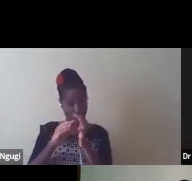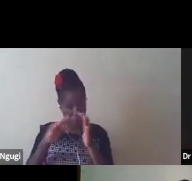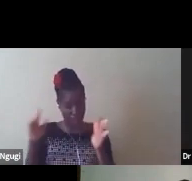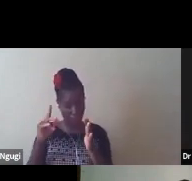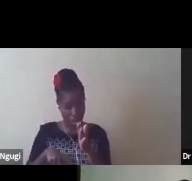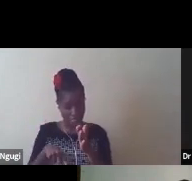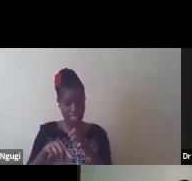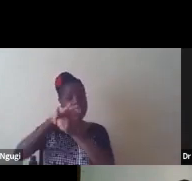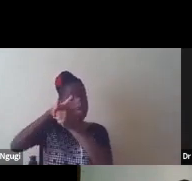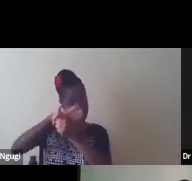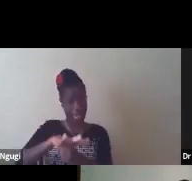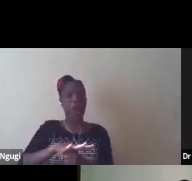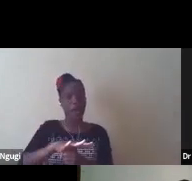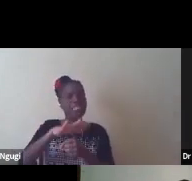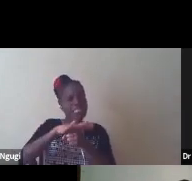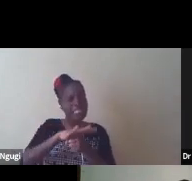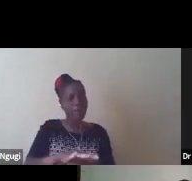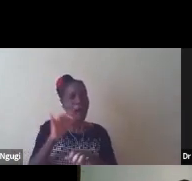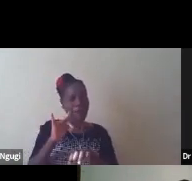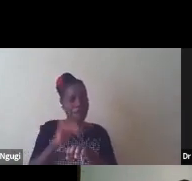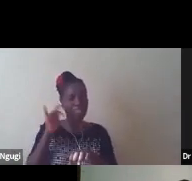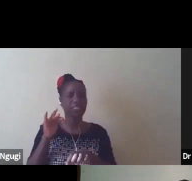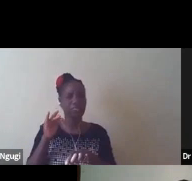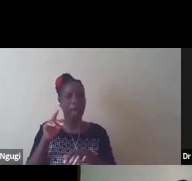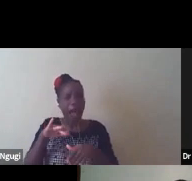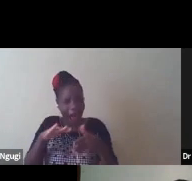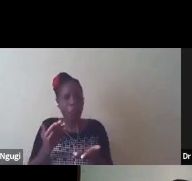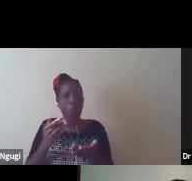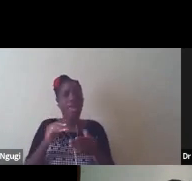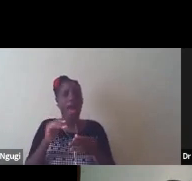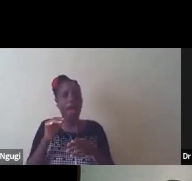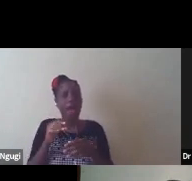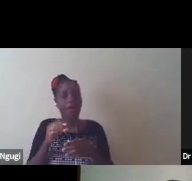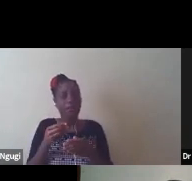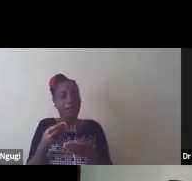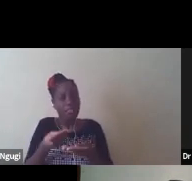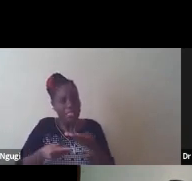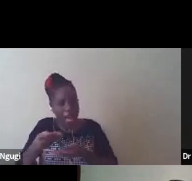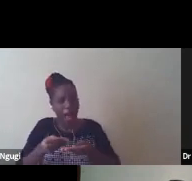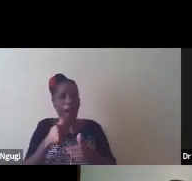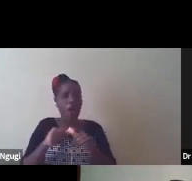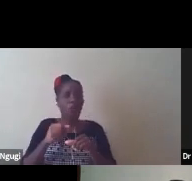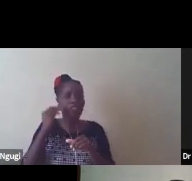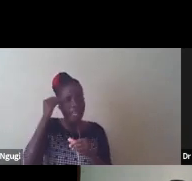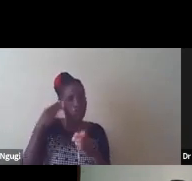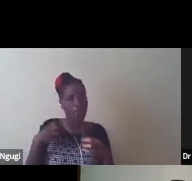long time has affected the way we address issues of persons with mental health condition and